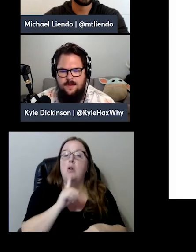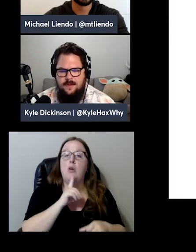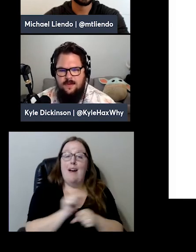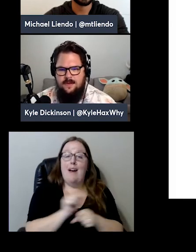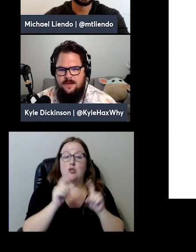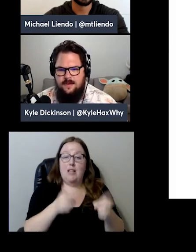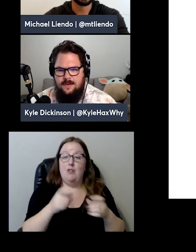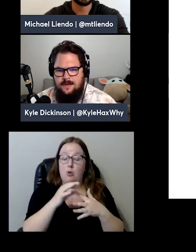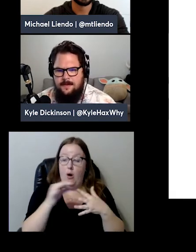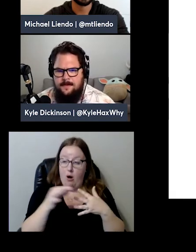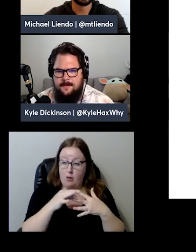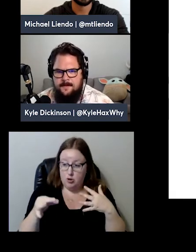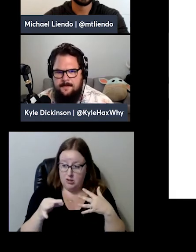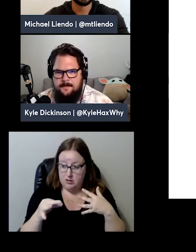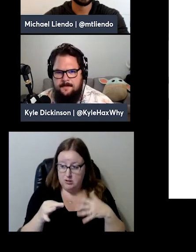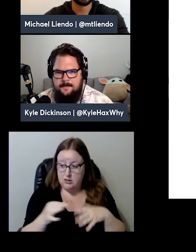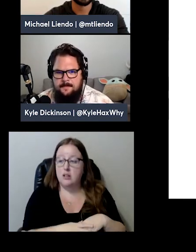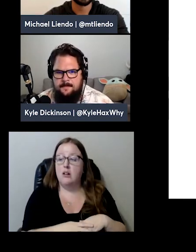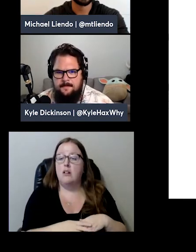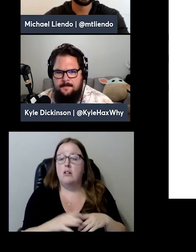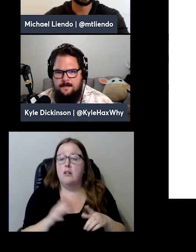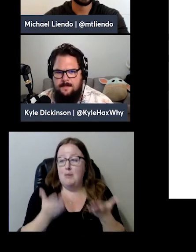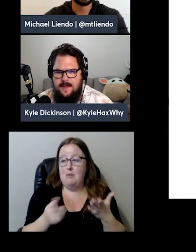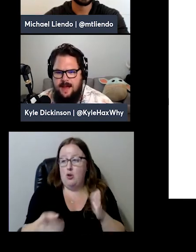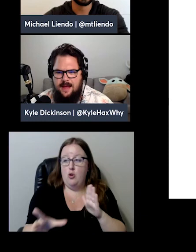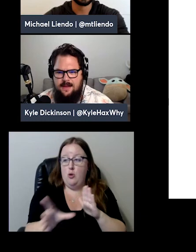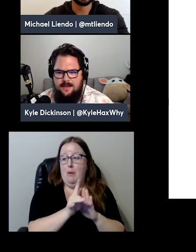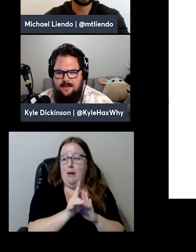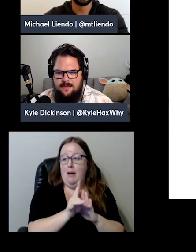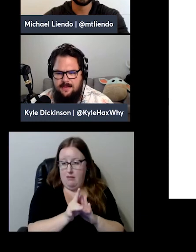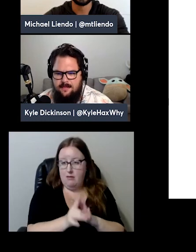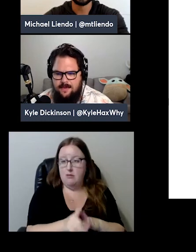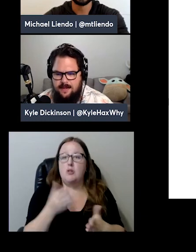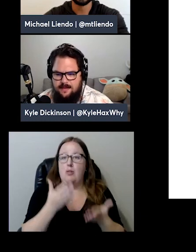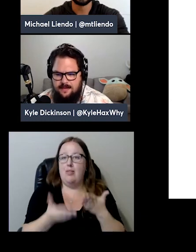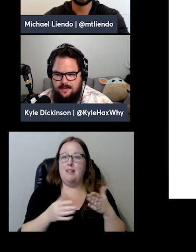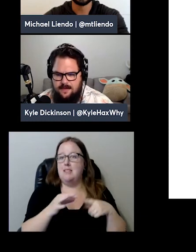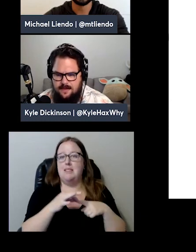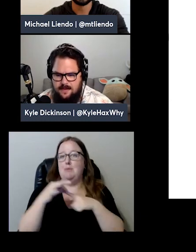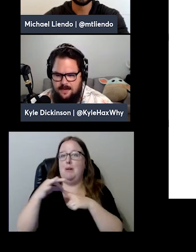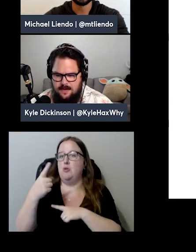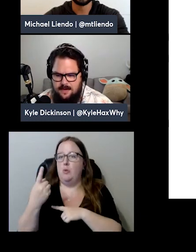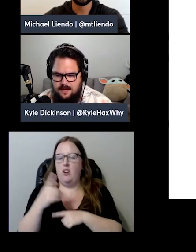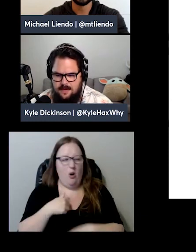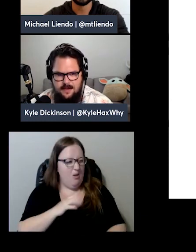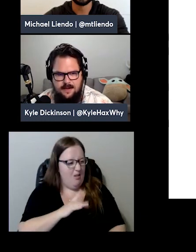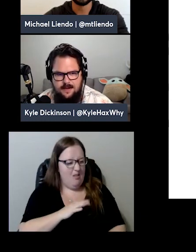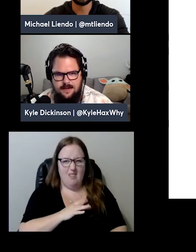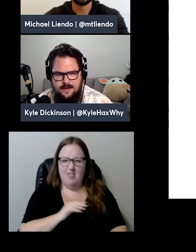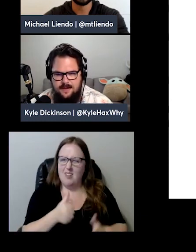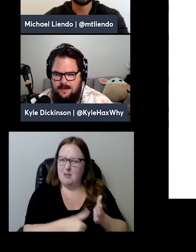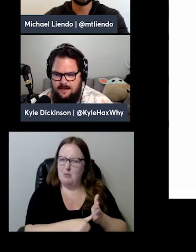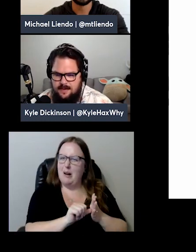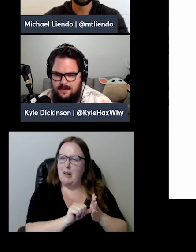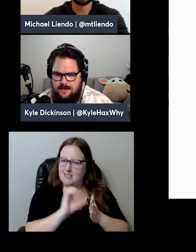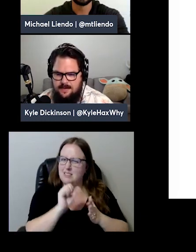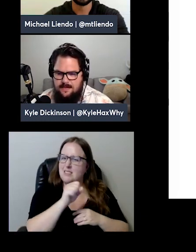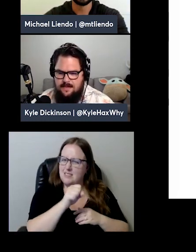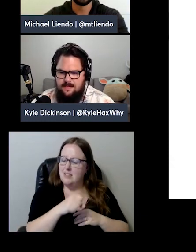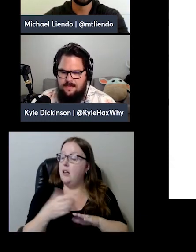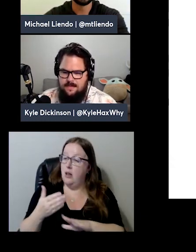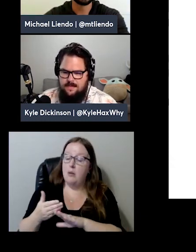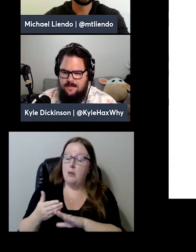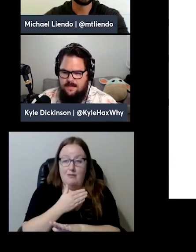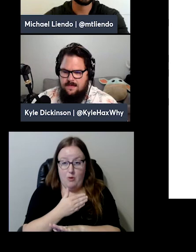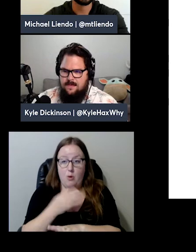options that you might pick, right? So this is really the special part. That is So impressive. exactly. Like before, we saw